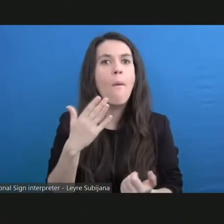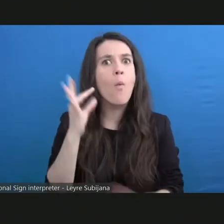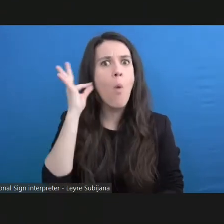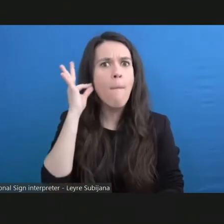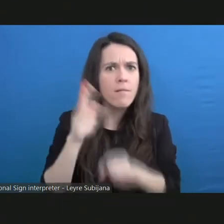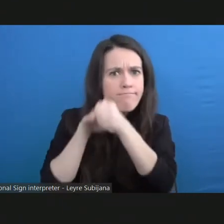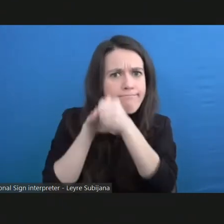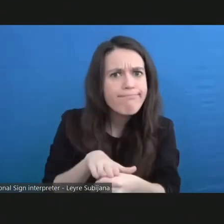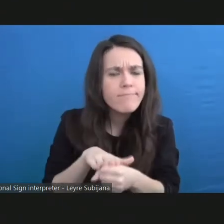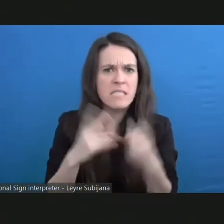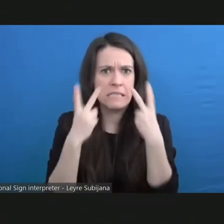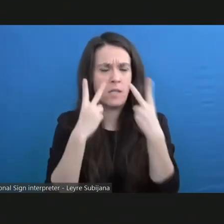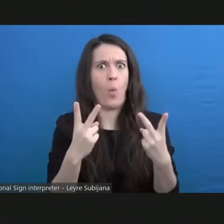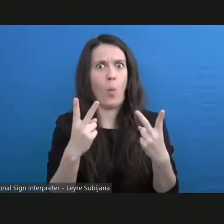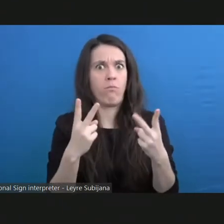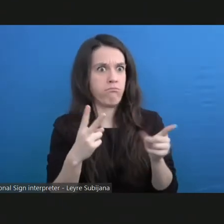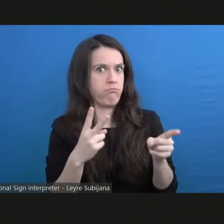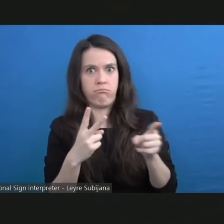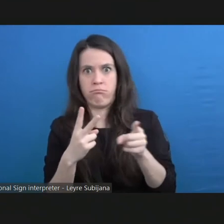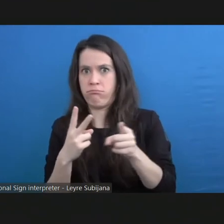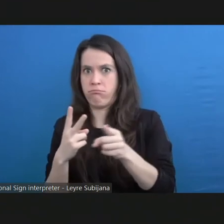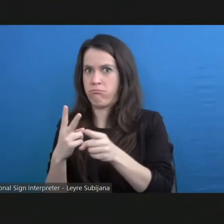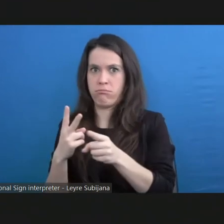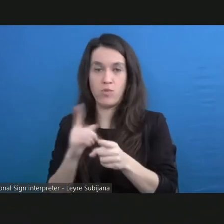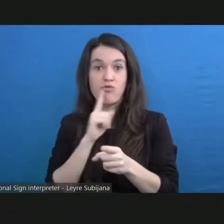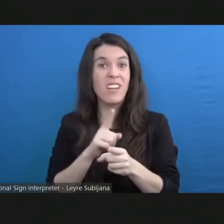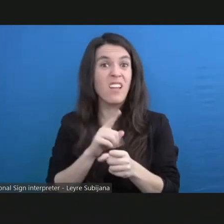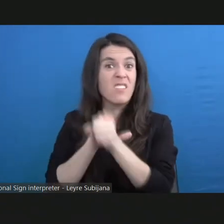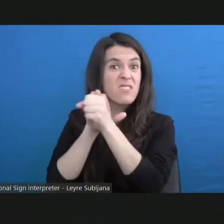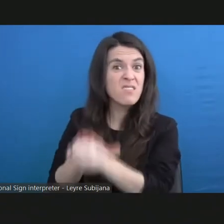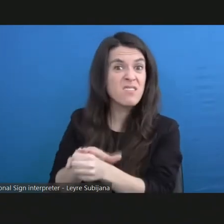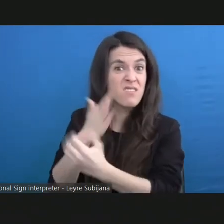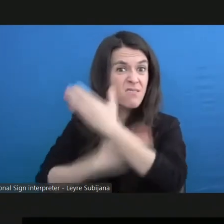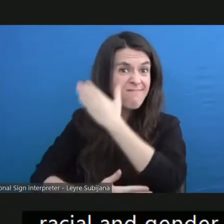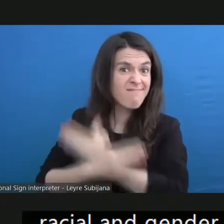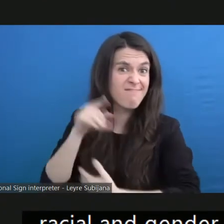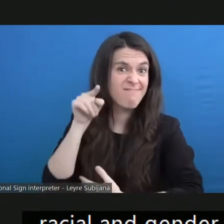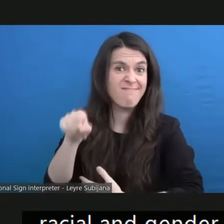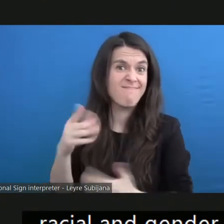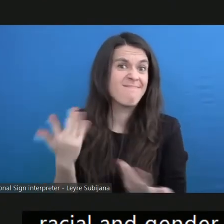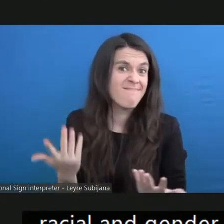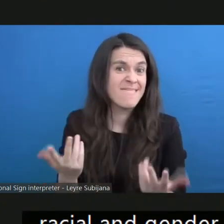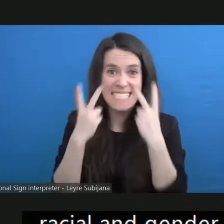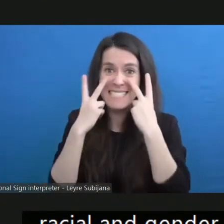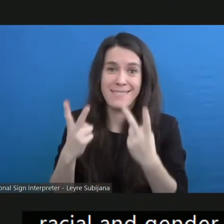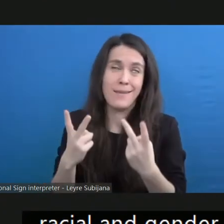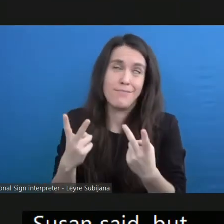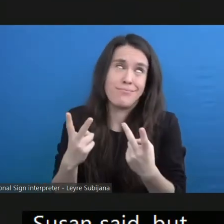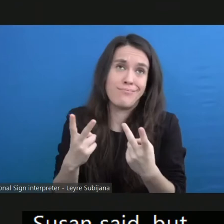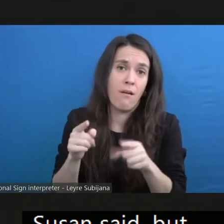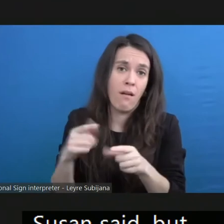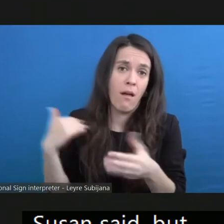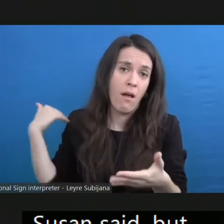Susan said, but discrimination against people with disabilities, and let's face it, is a long-standing